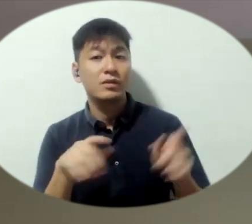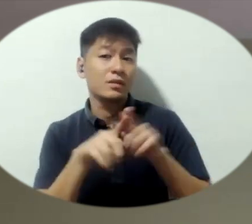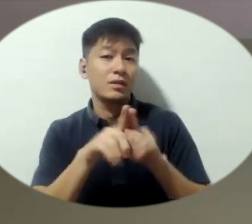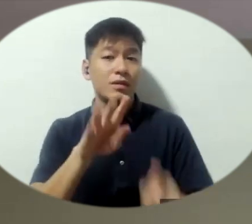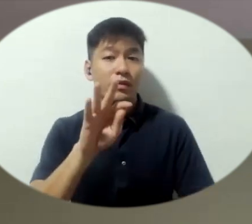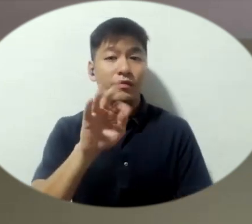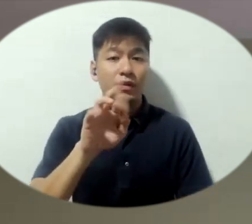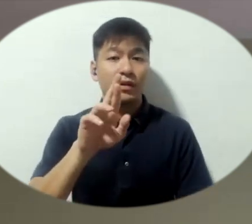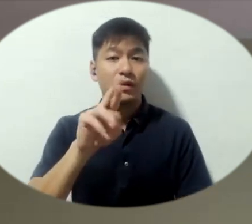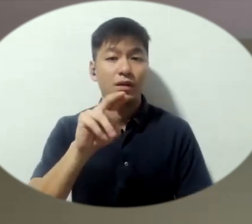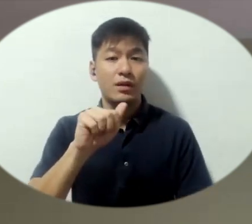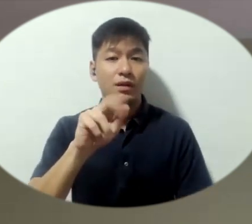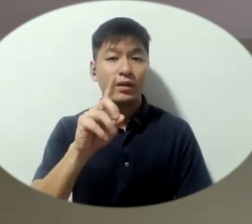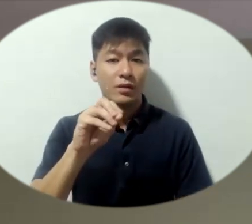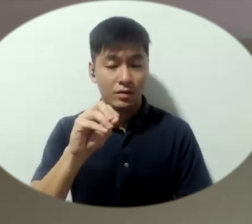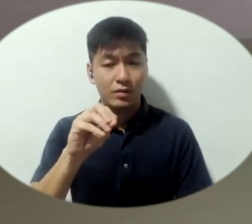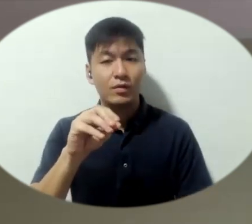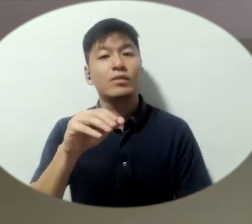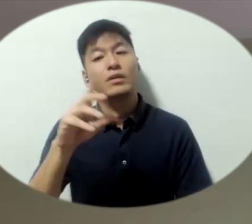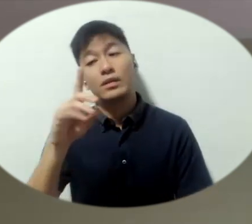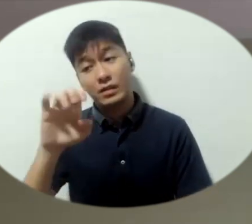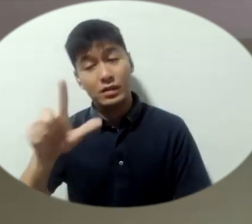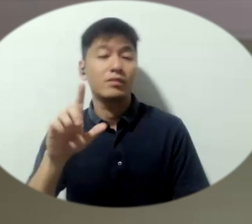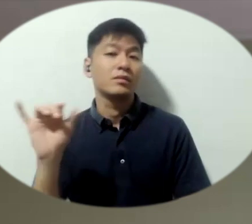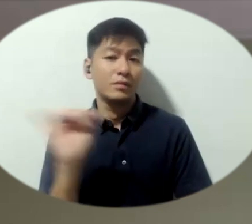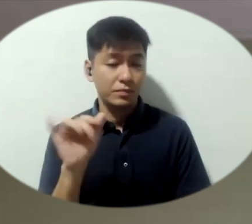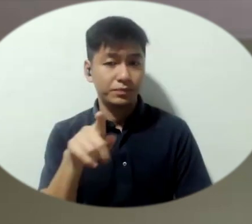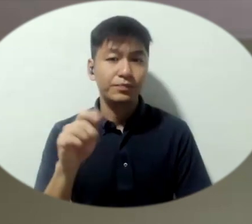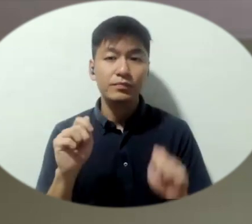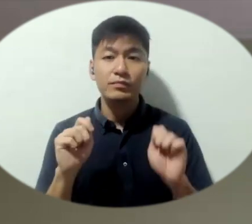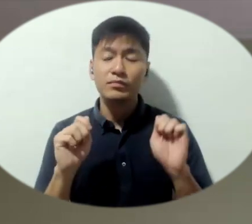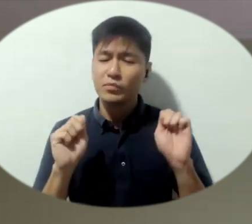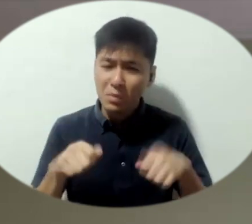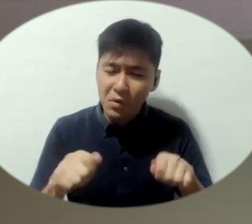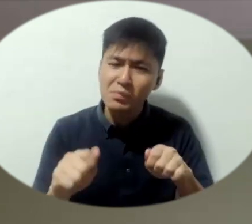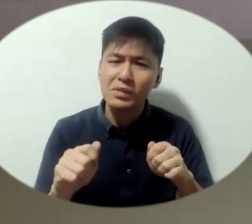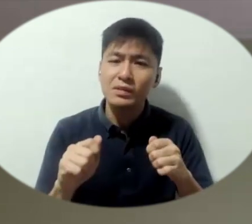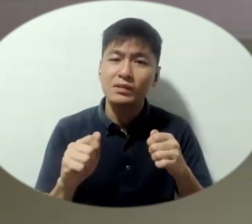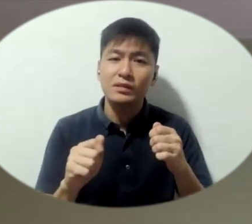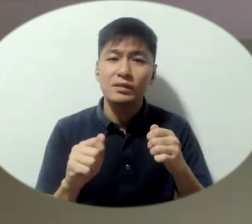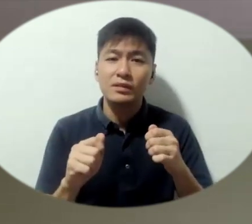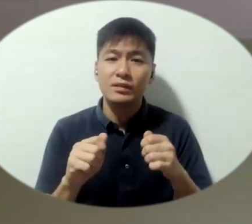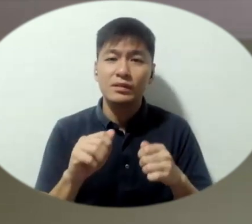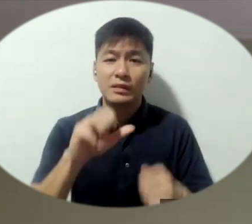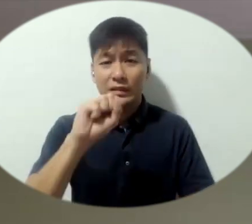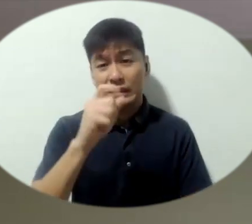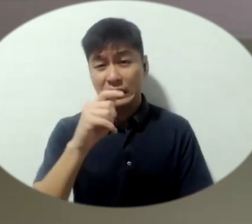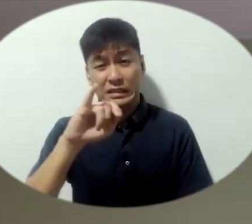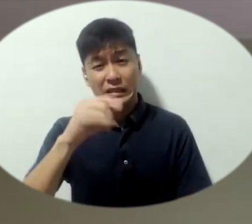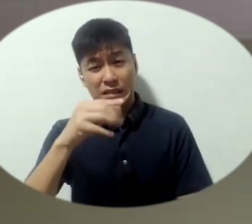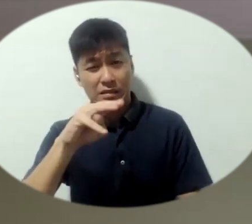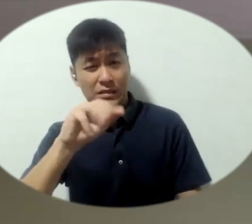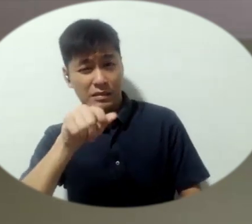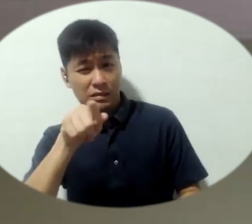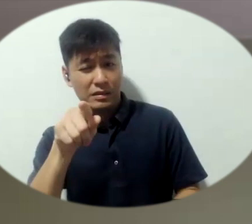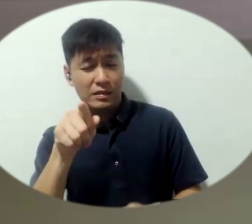here as well, it seems to be as well that there's possible that the stigma that comes with this also hits us with